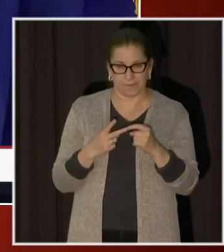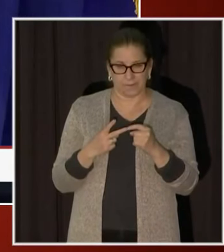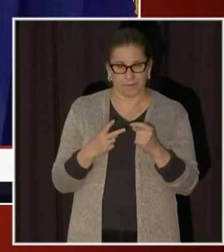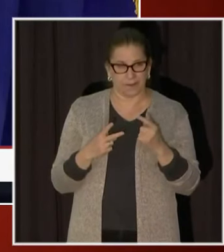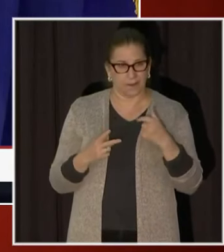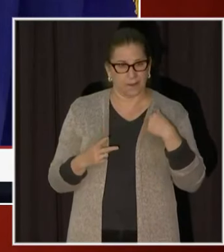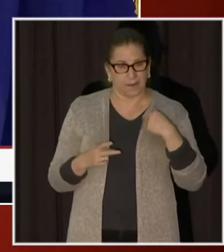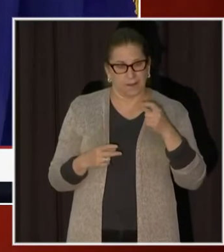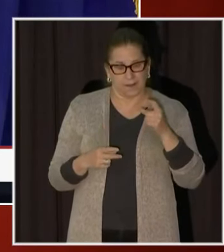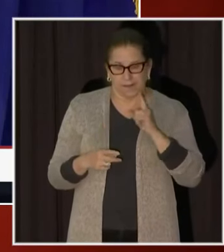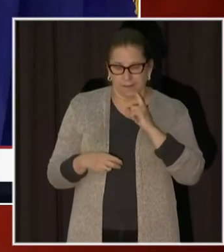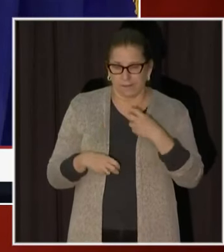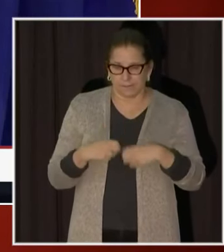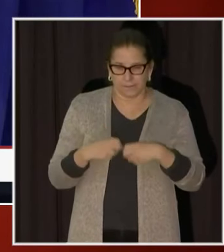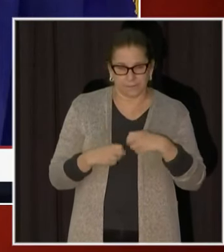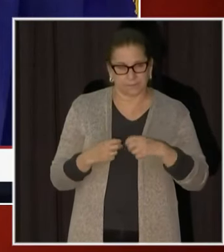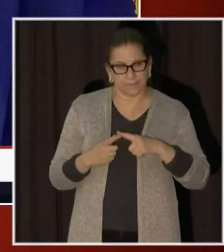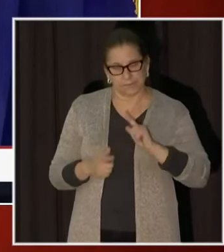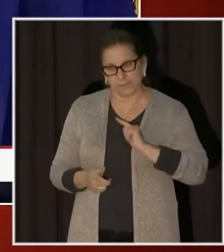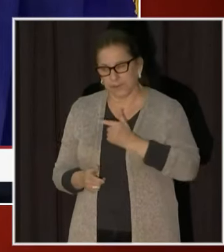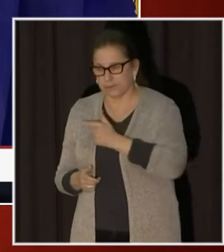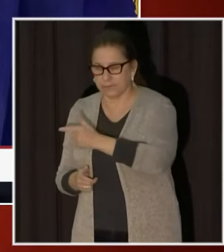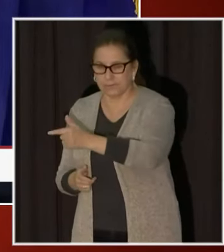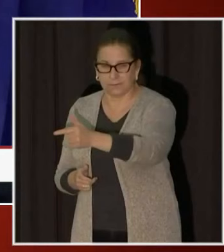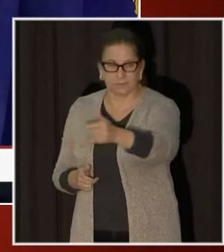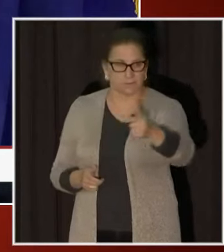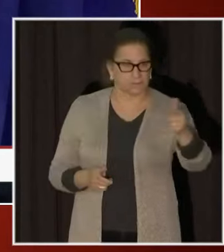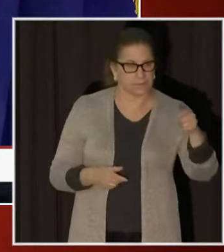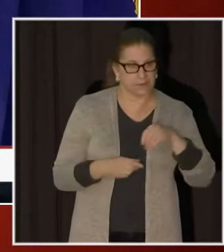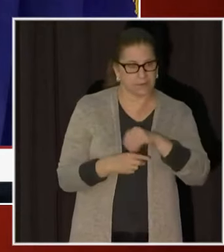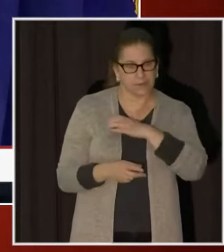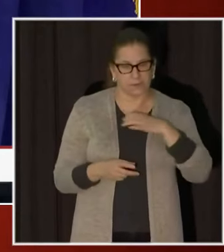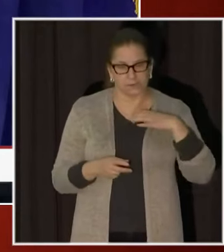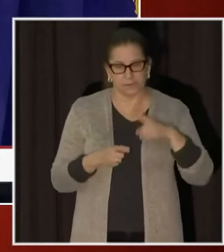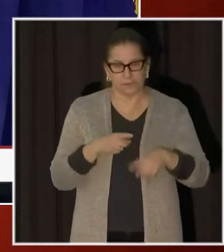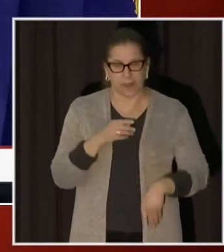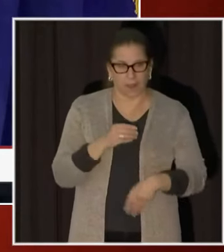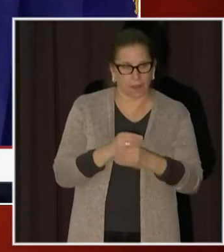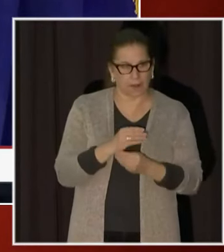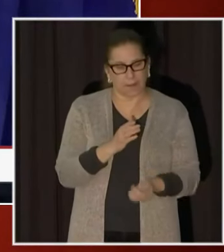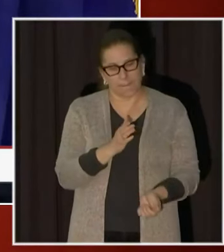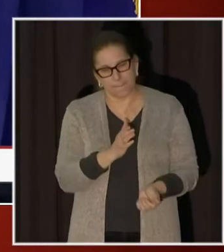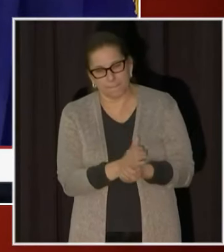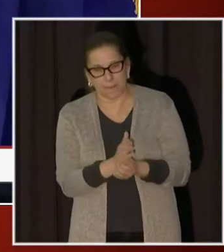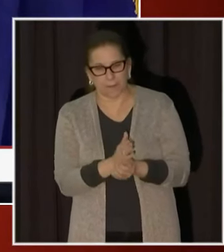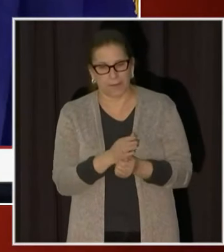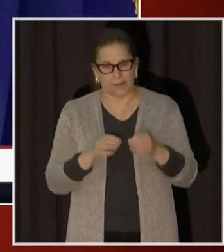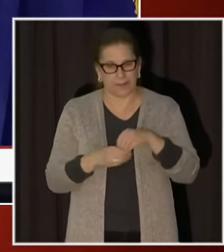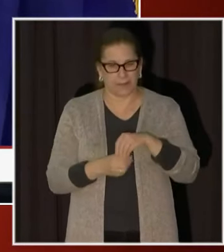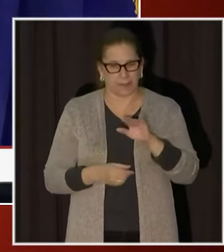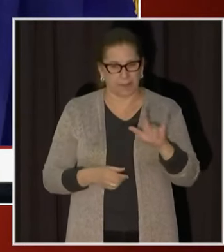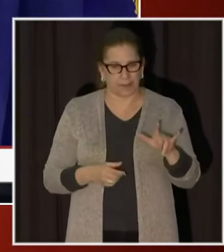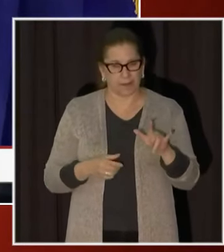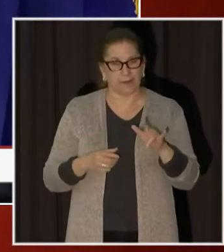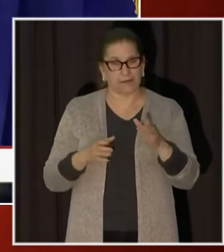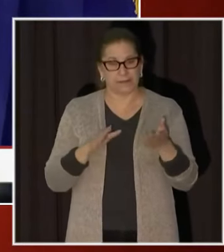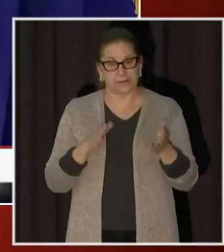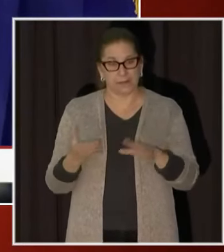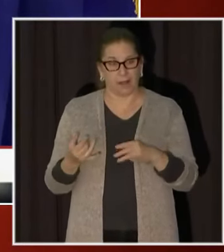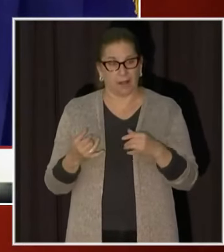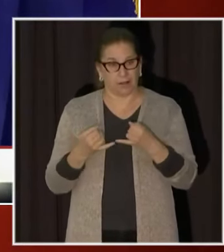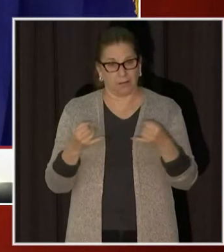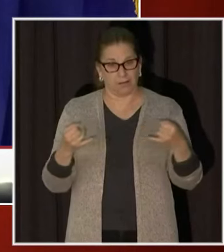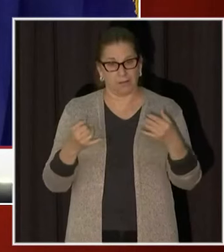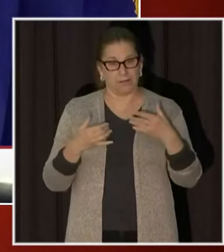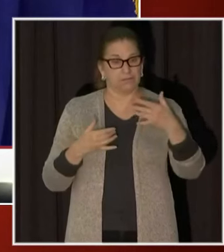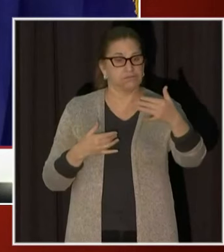is what members like to do typically. So things are moved up, deadlines are moved up to today. That makes it more difficult to